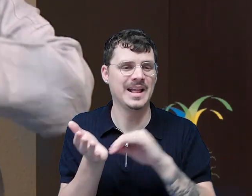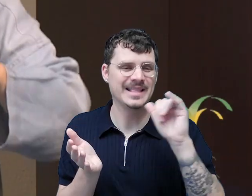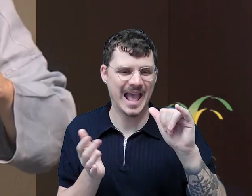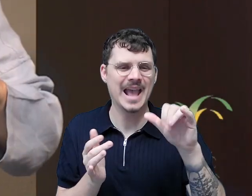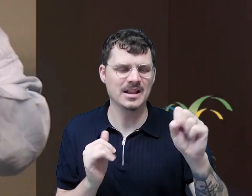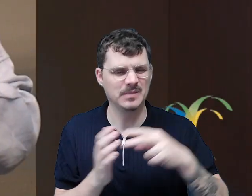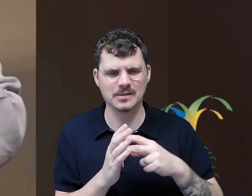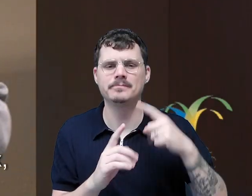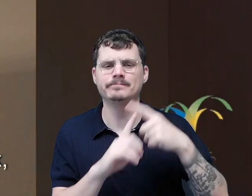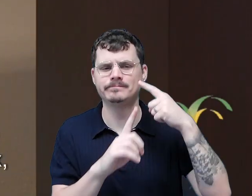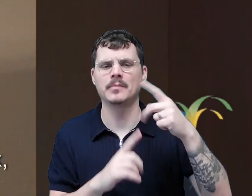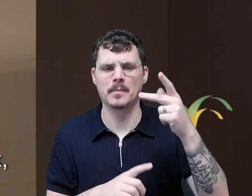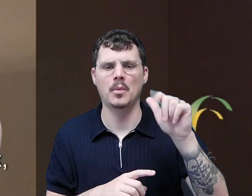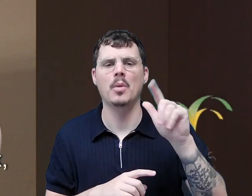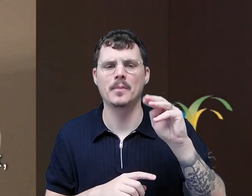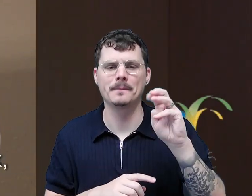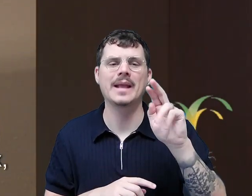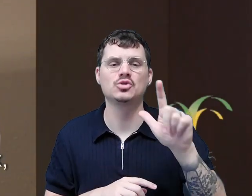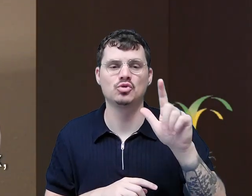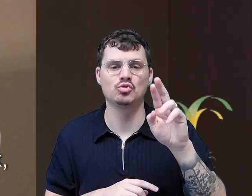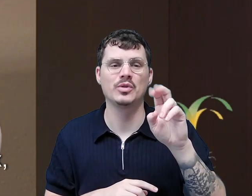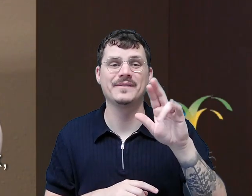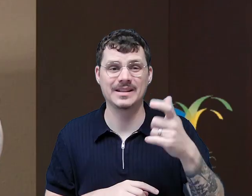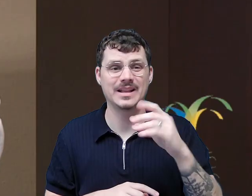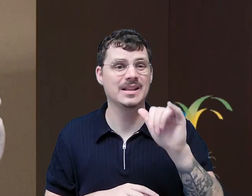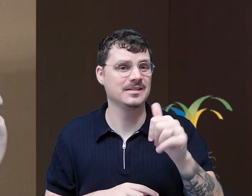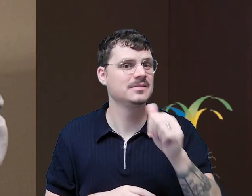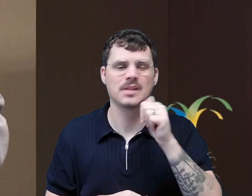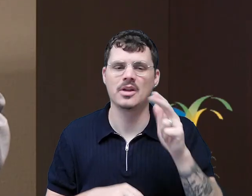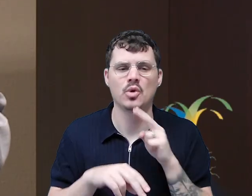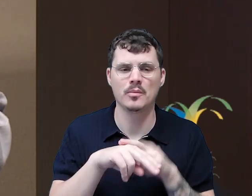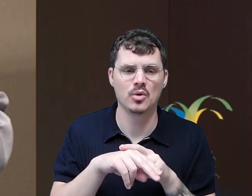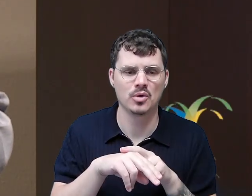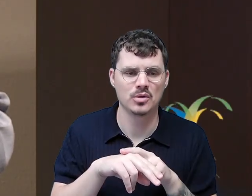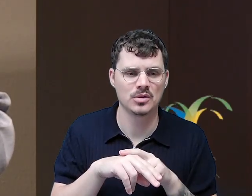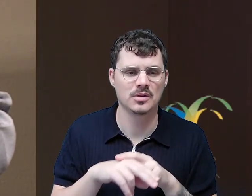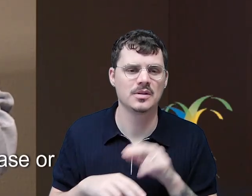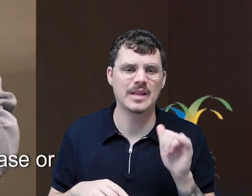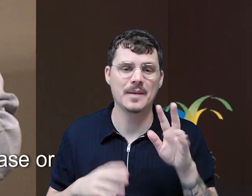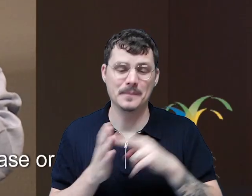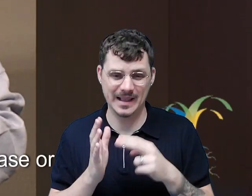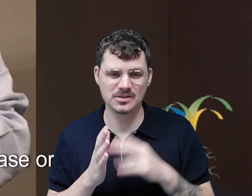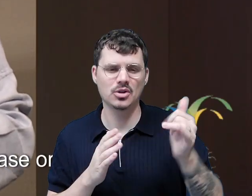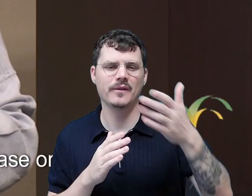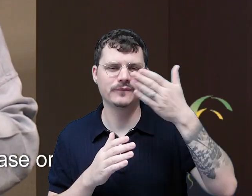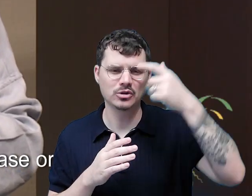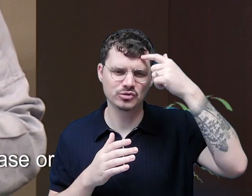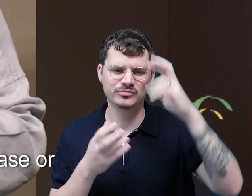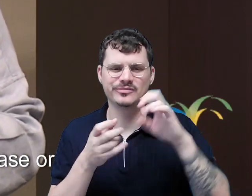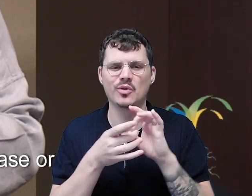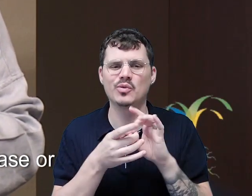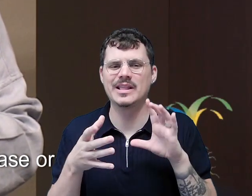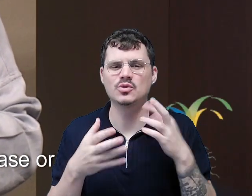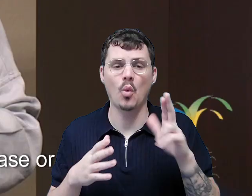That is a positive palmomental reflex, and it is abnormal. That's an indication of